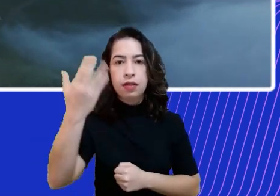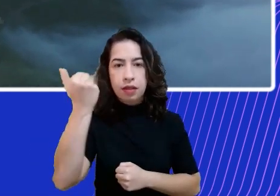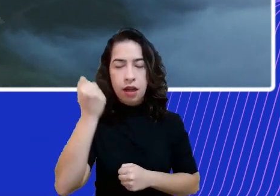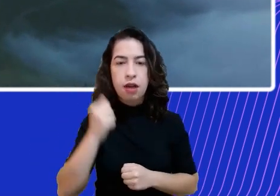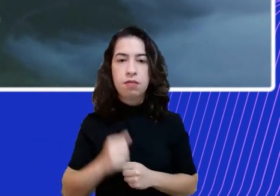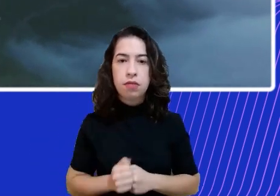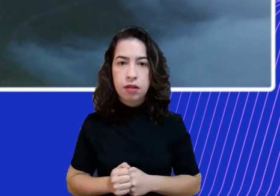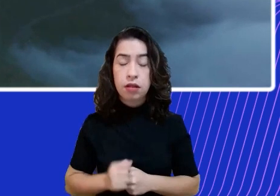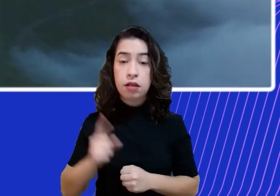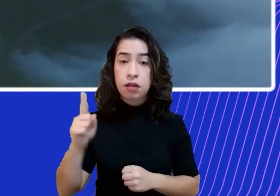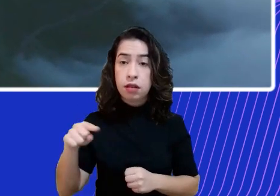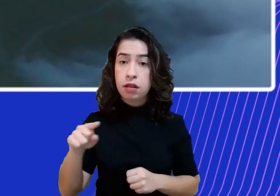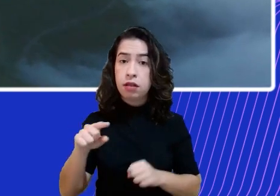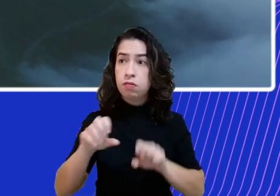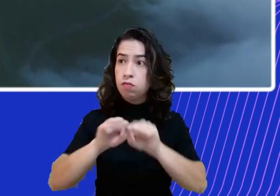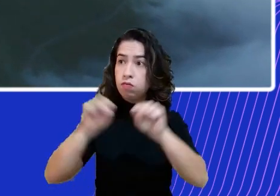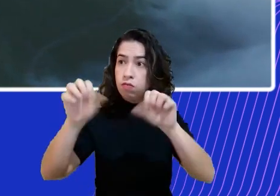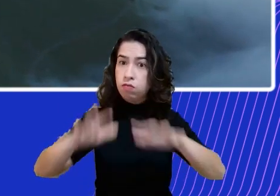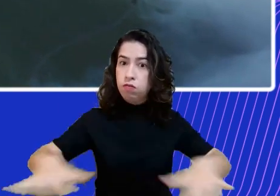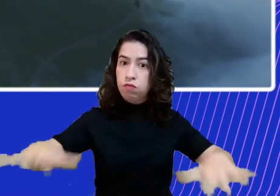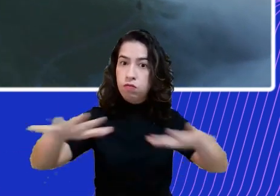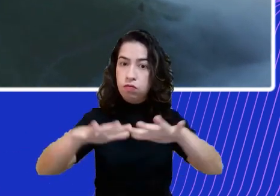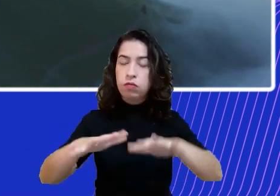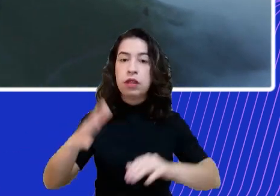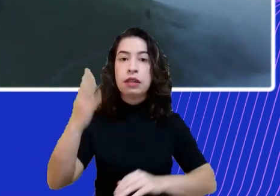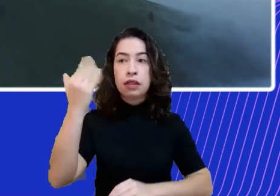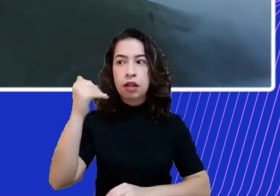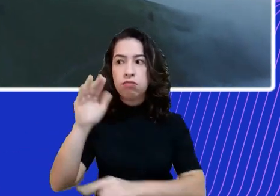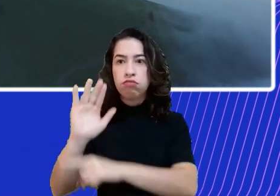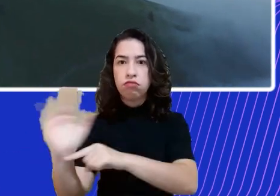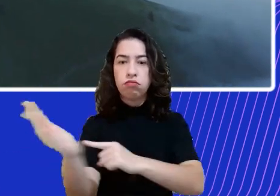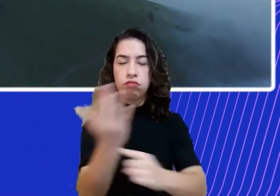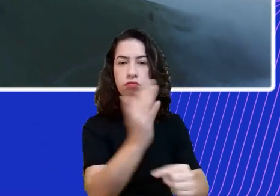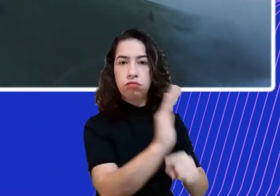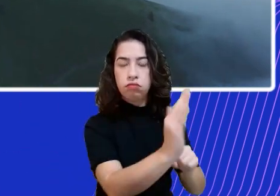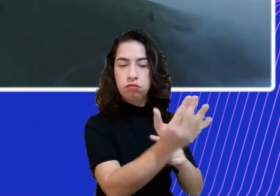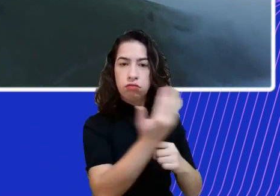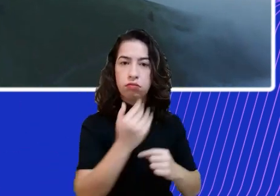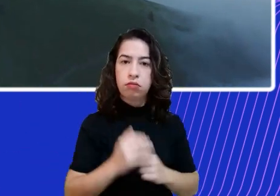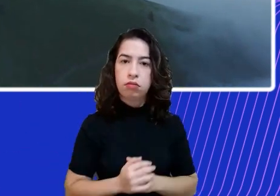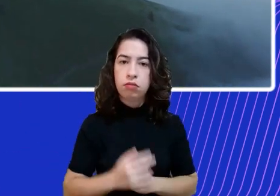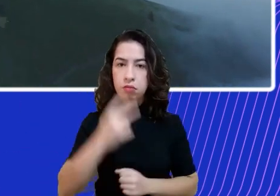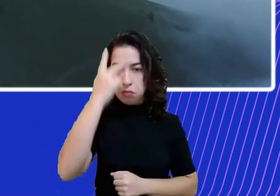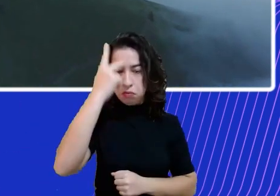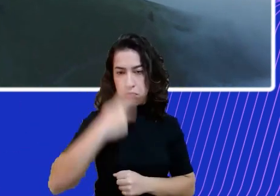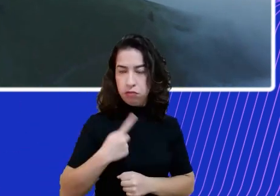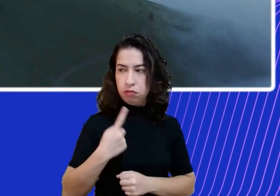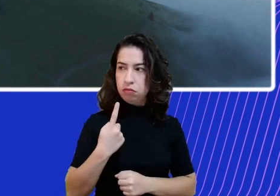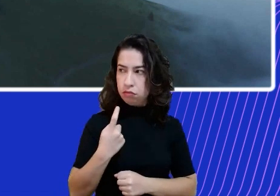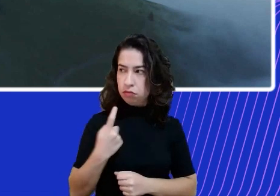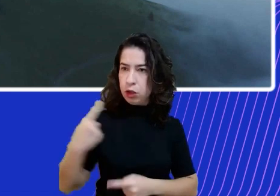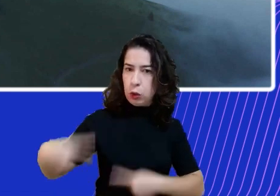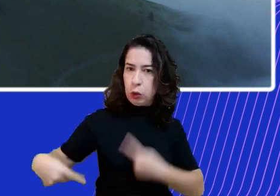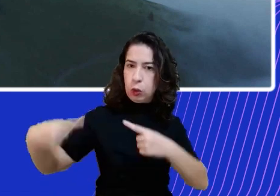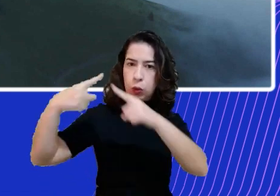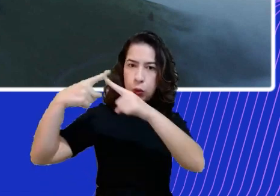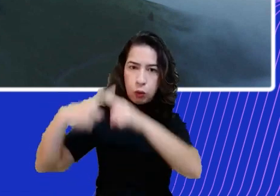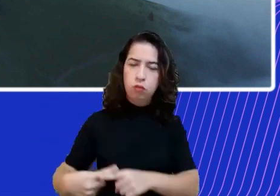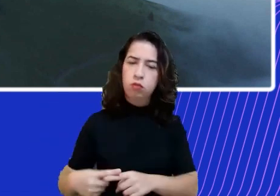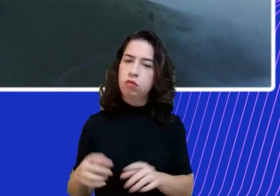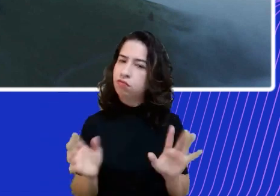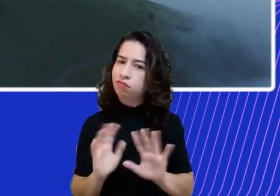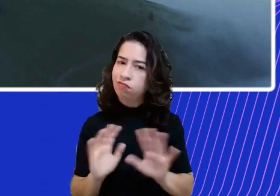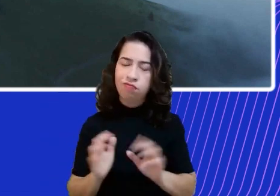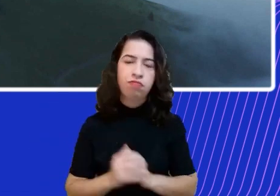an ecosystemic view. We know that it needs to be collaborative. That's not just being the individual in the competition that we're going to solve